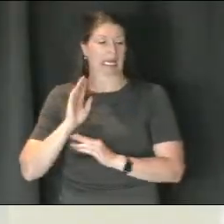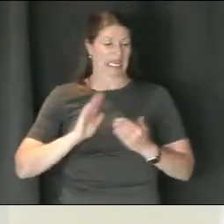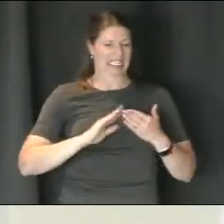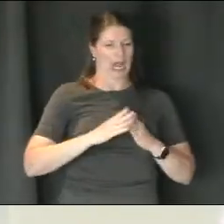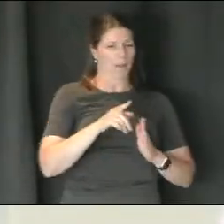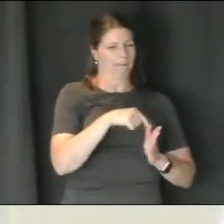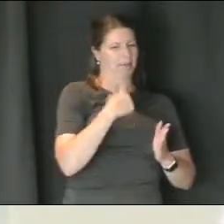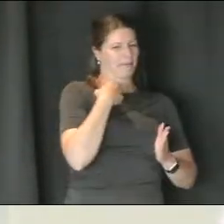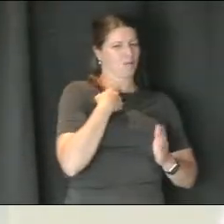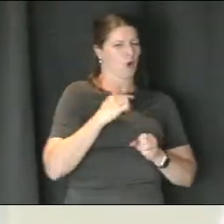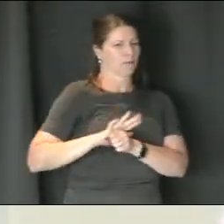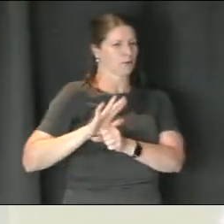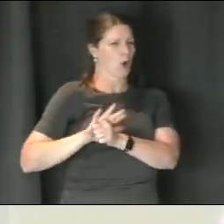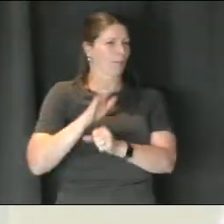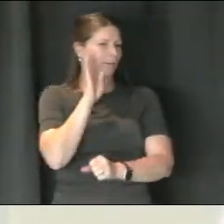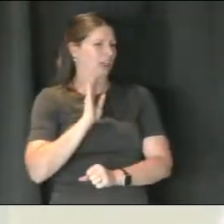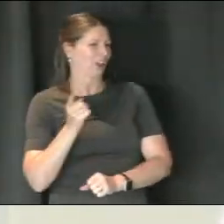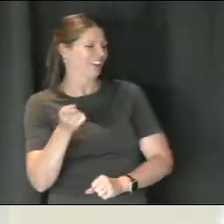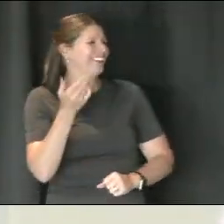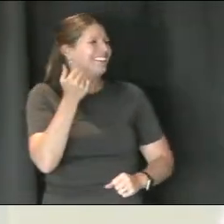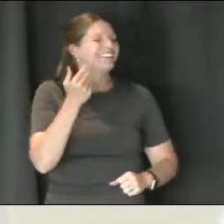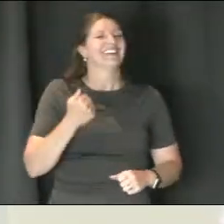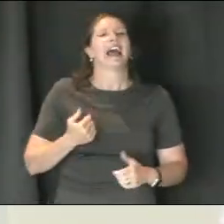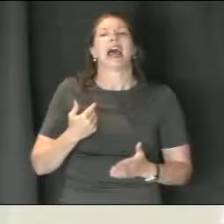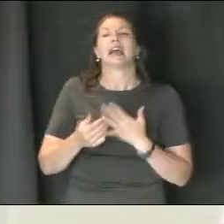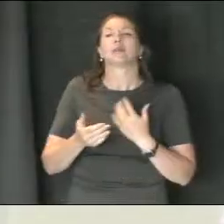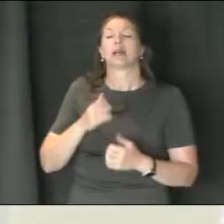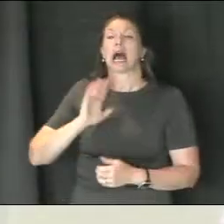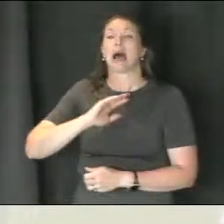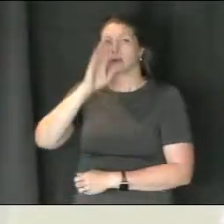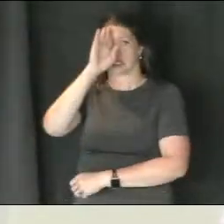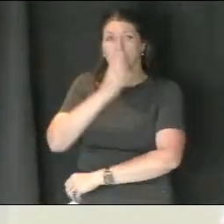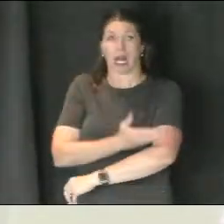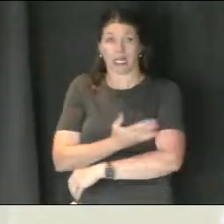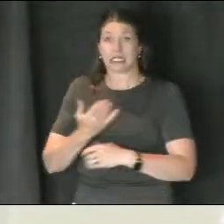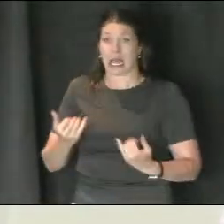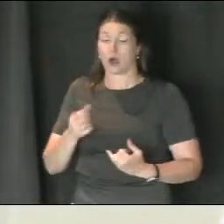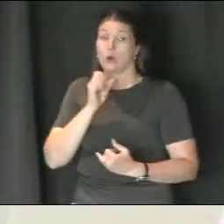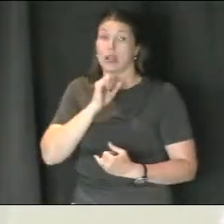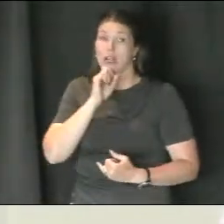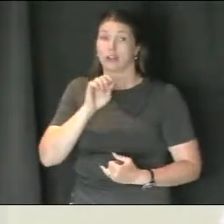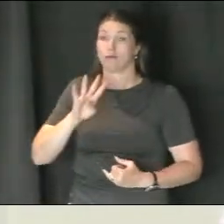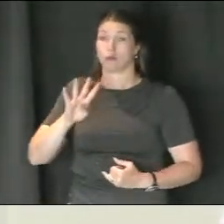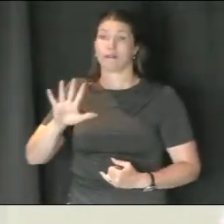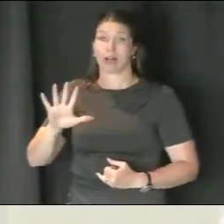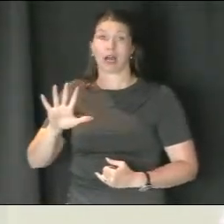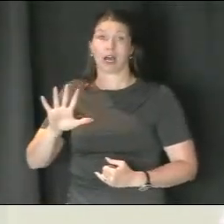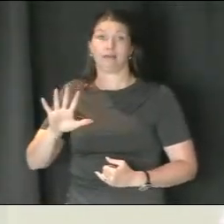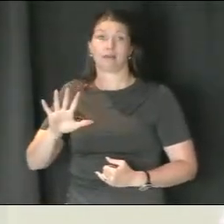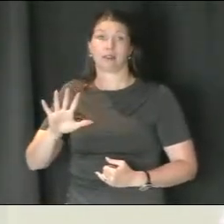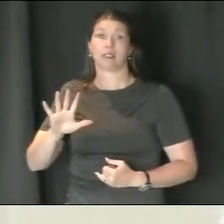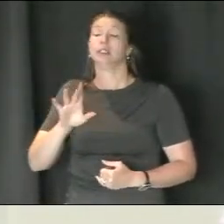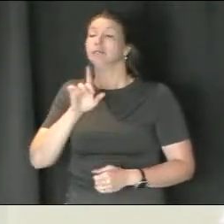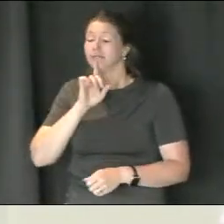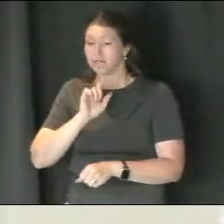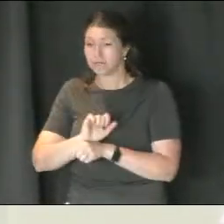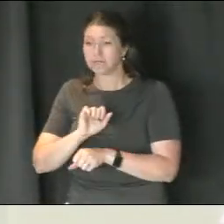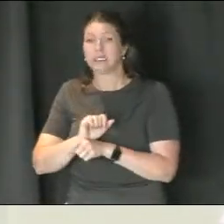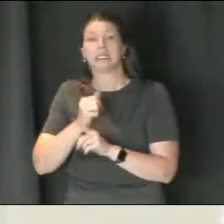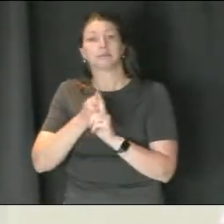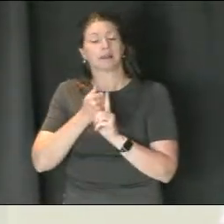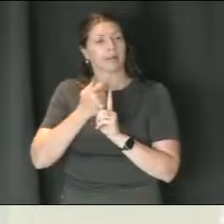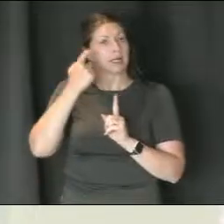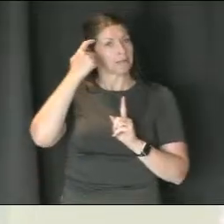So our son Danny, who's now age 45, as profound as the Premier noted, intellectual